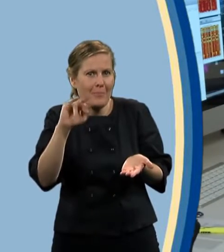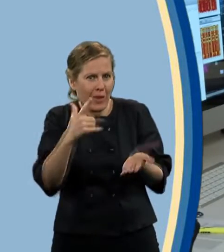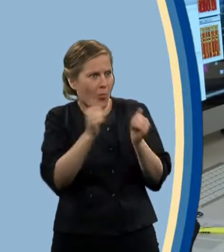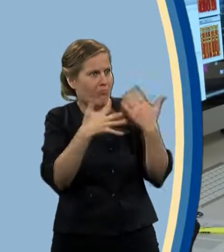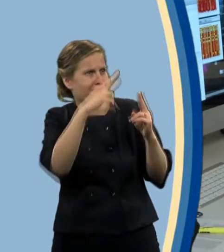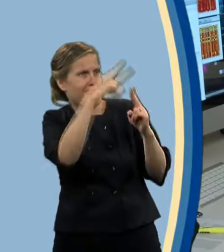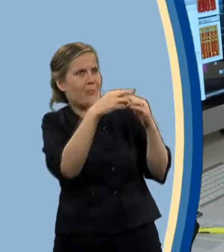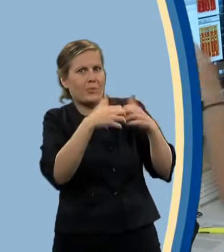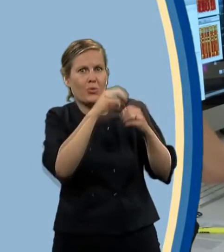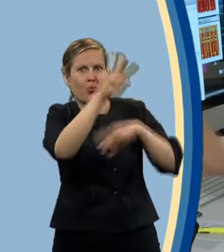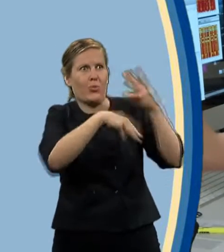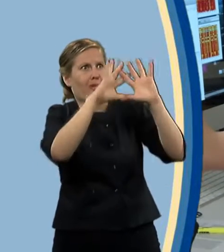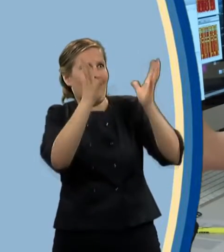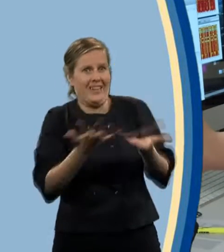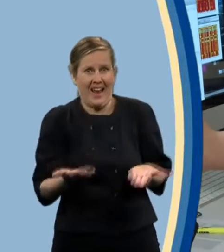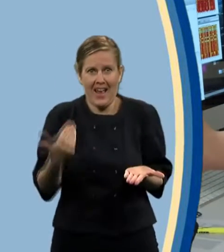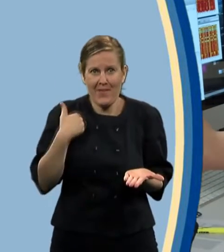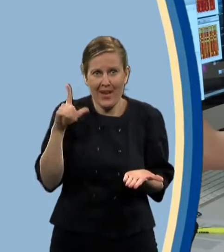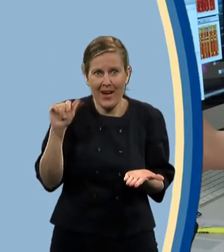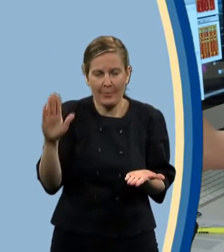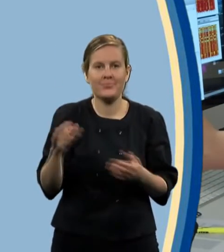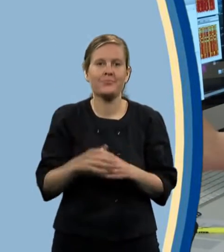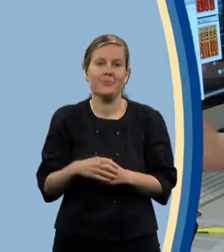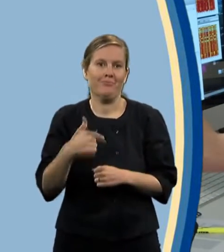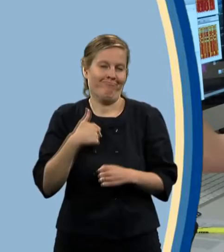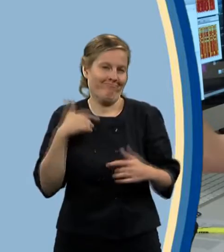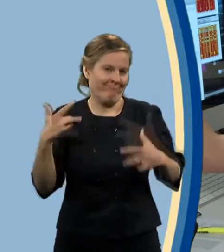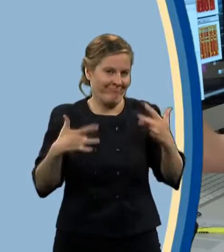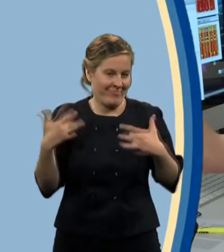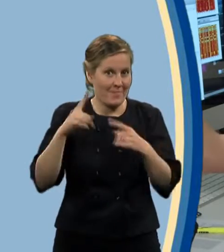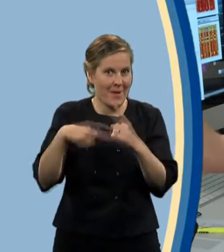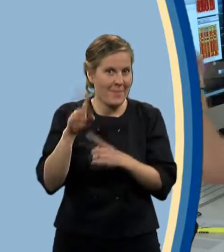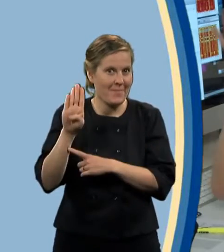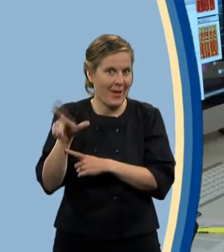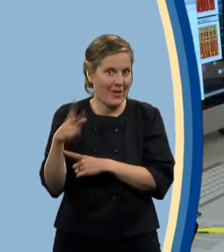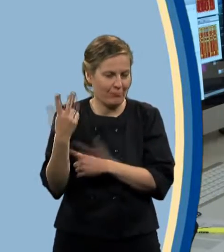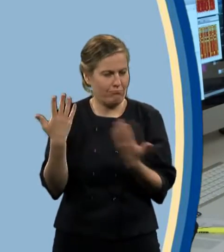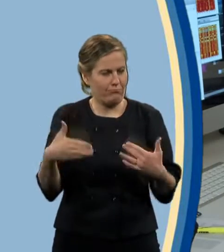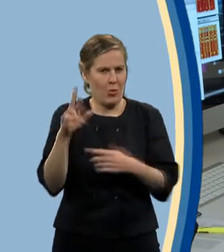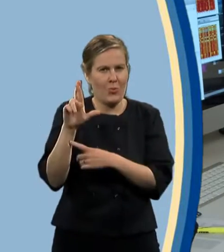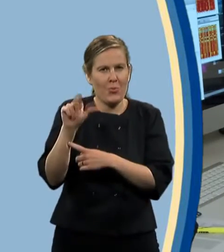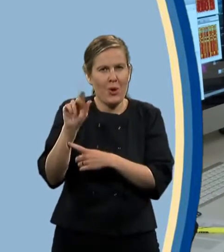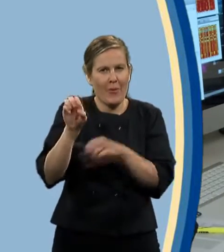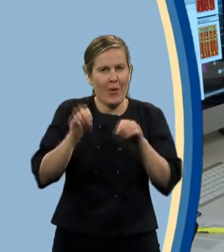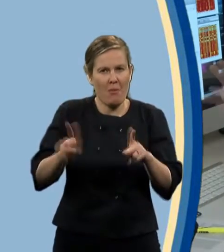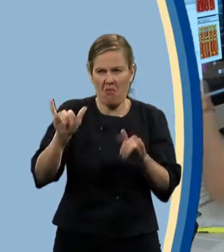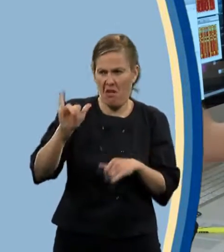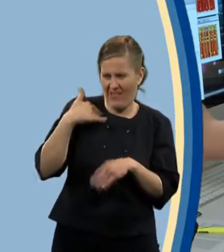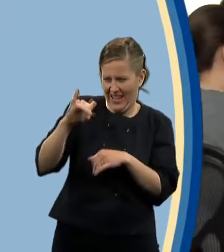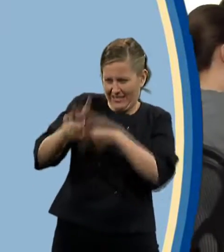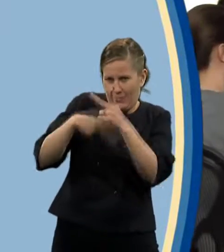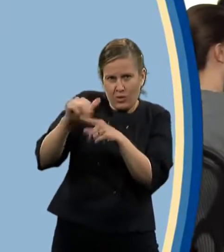learn neuroimaging with among the best neuroimaging systems we have in the world. So I'm very excited about the